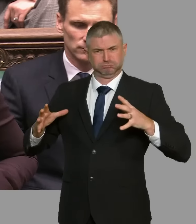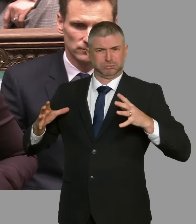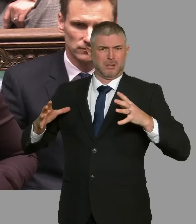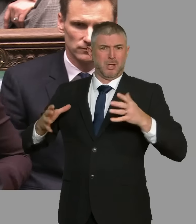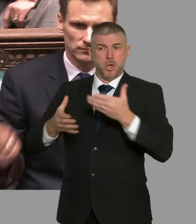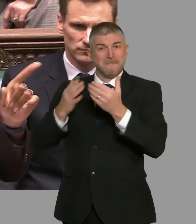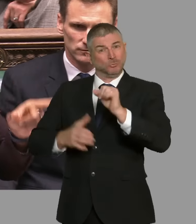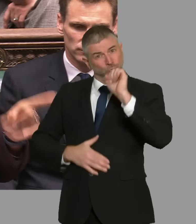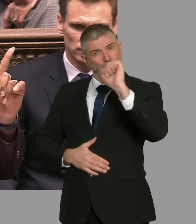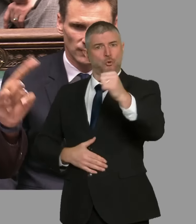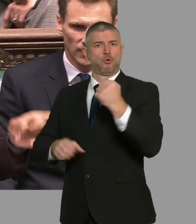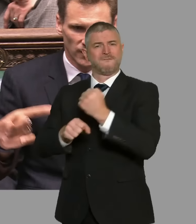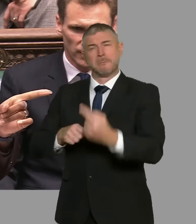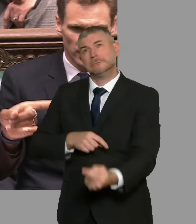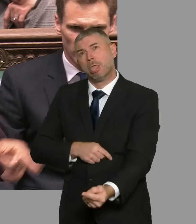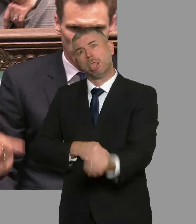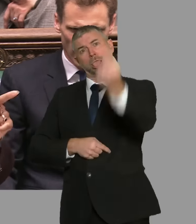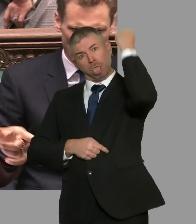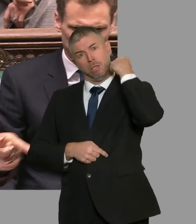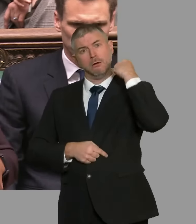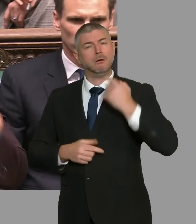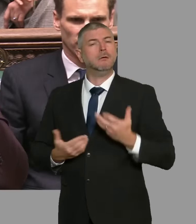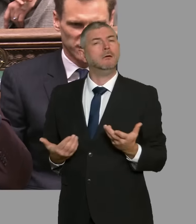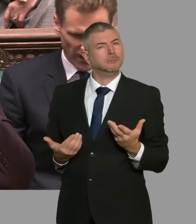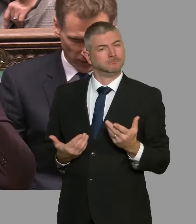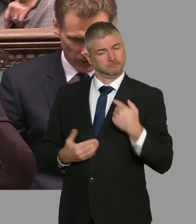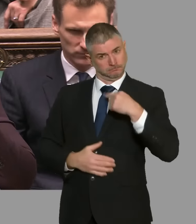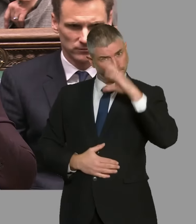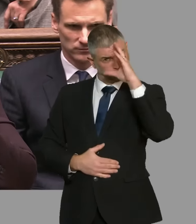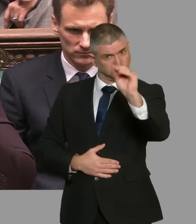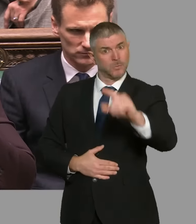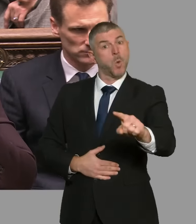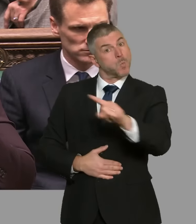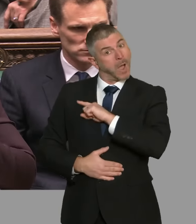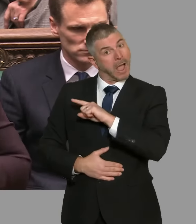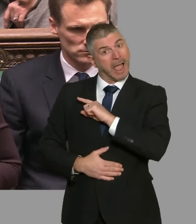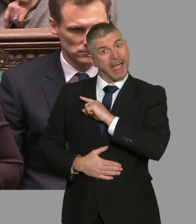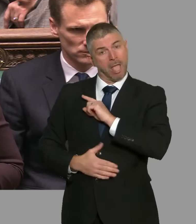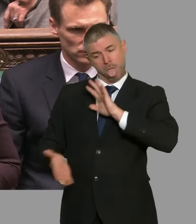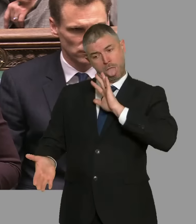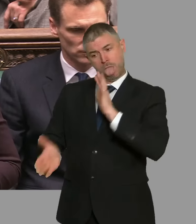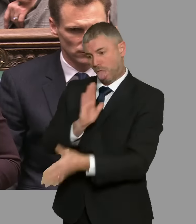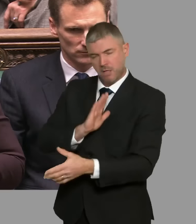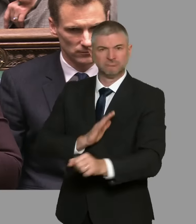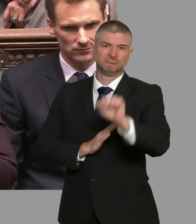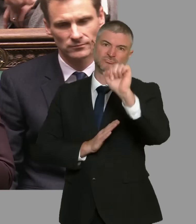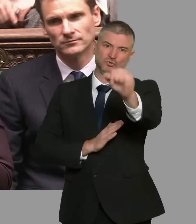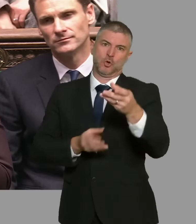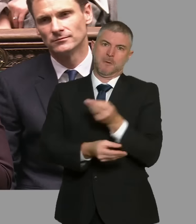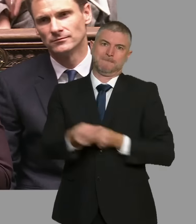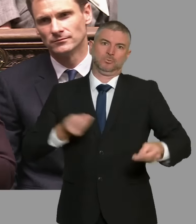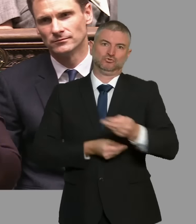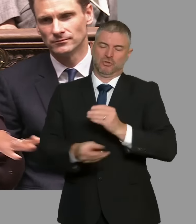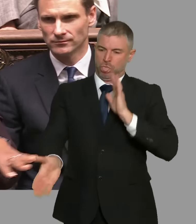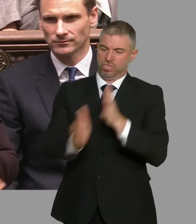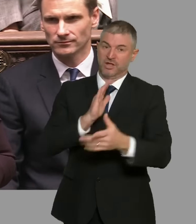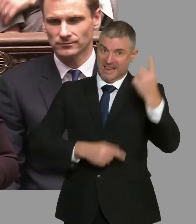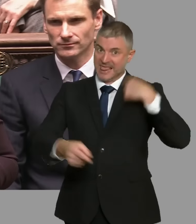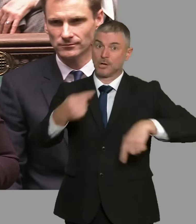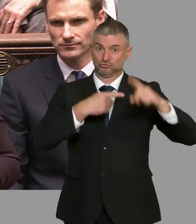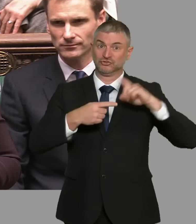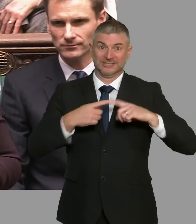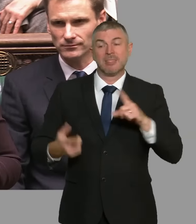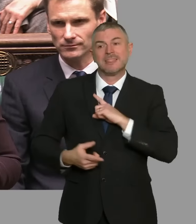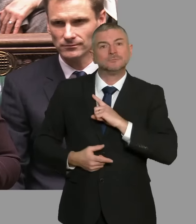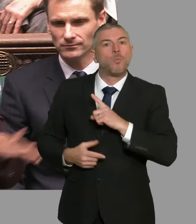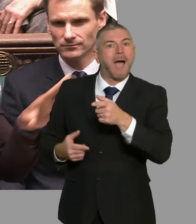what is causing it is his disastrous budget last year. That is what has caused the increase in unemployment. And so, to be clear, for all those Labour